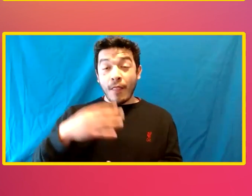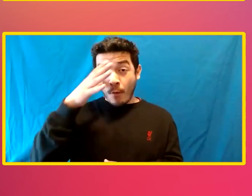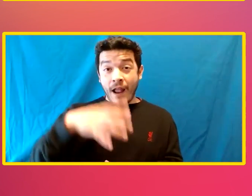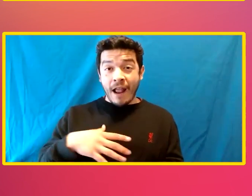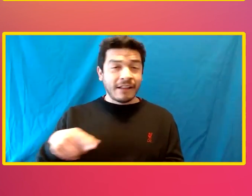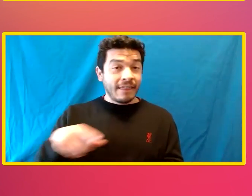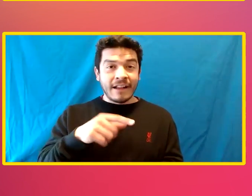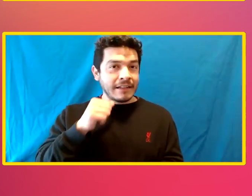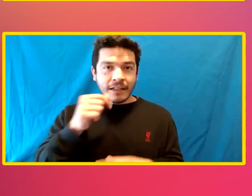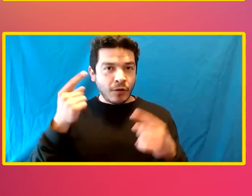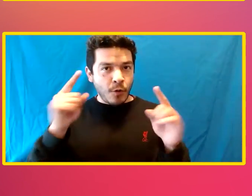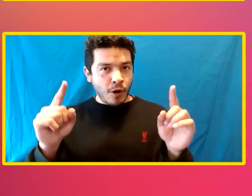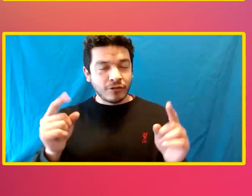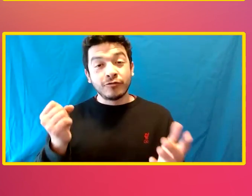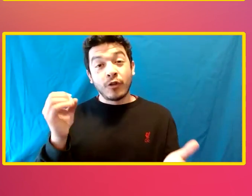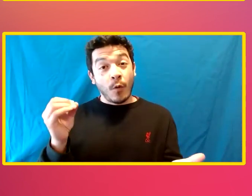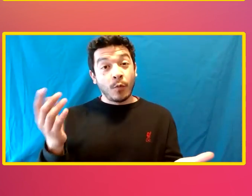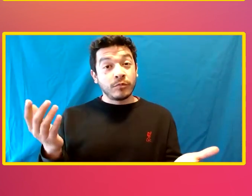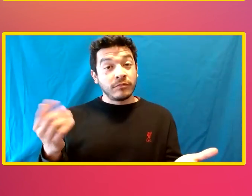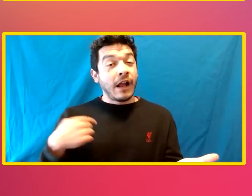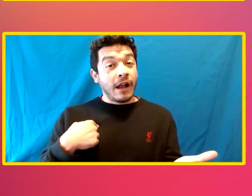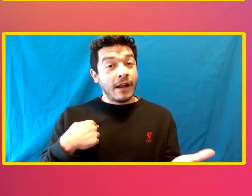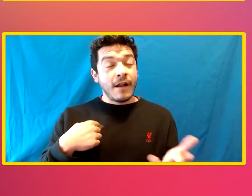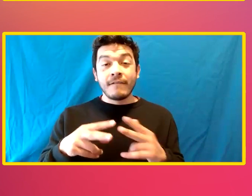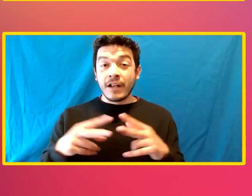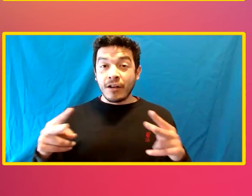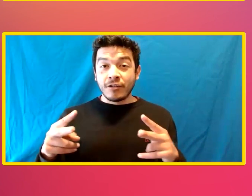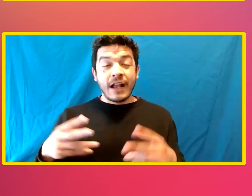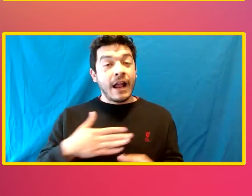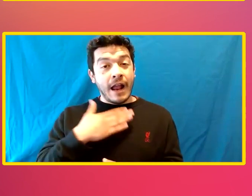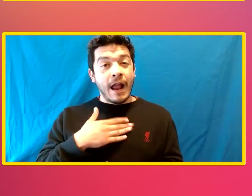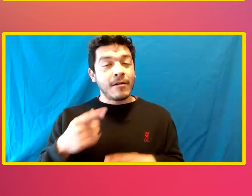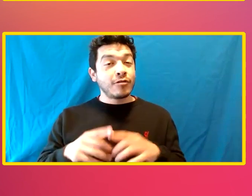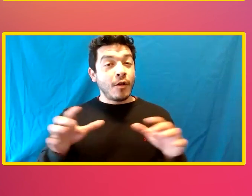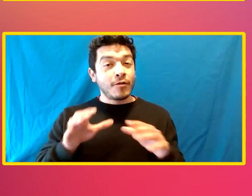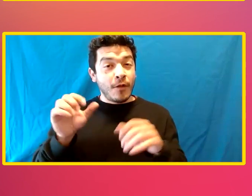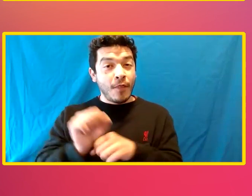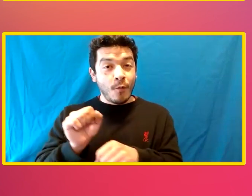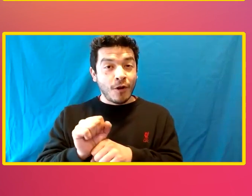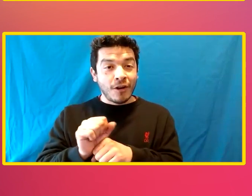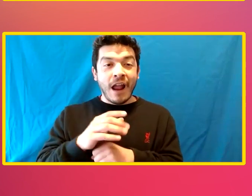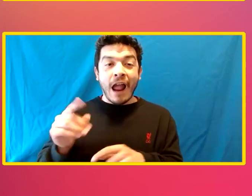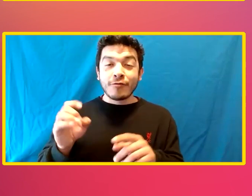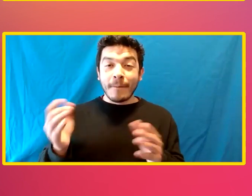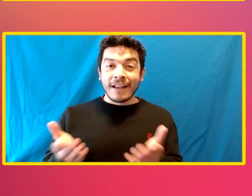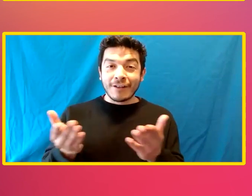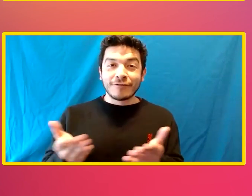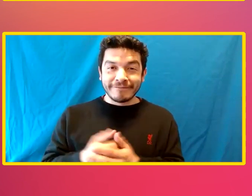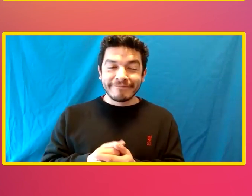this doesn't work. So, I am really happy to be doing the work, and to be here.